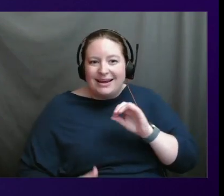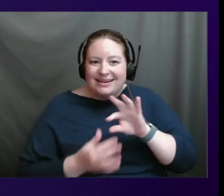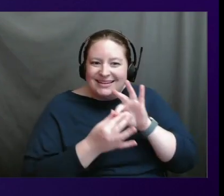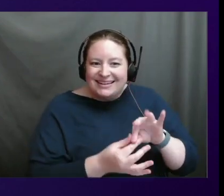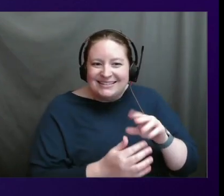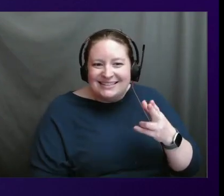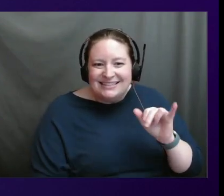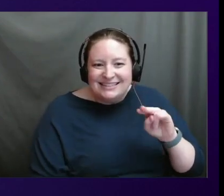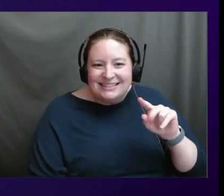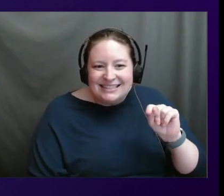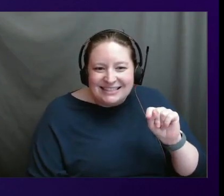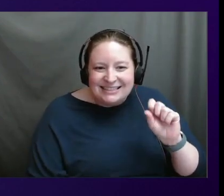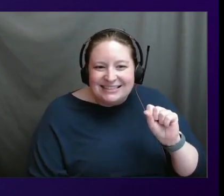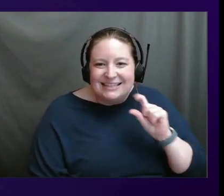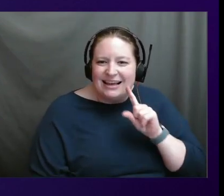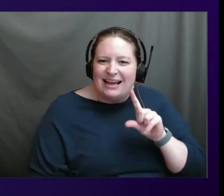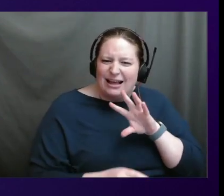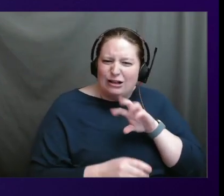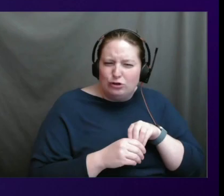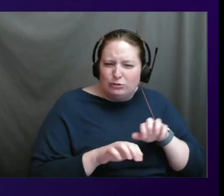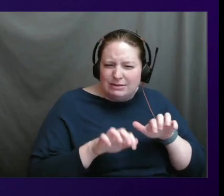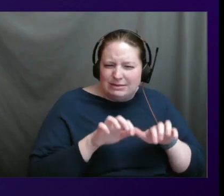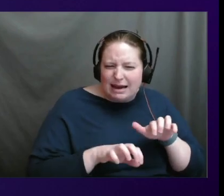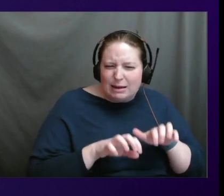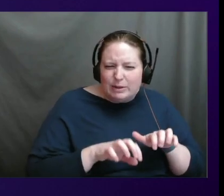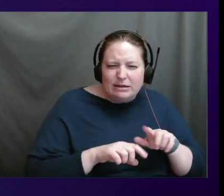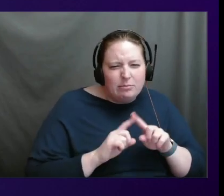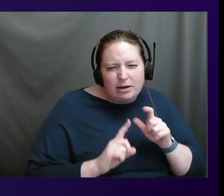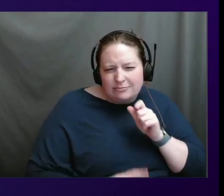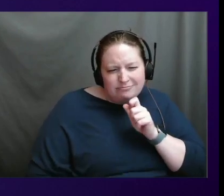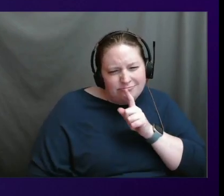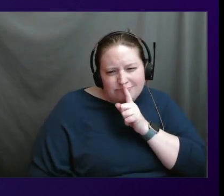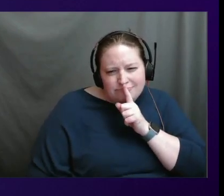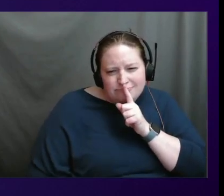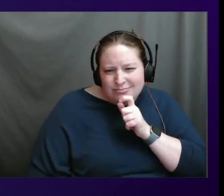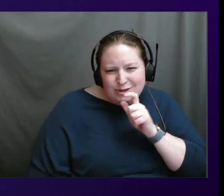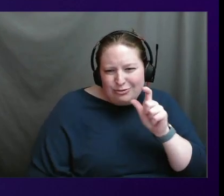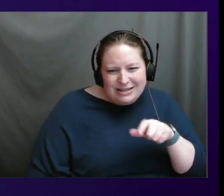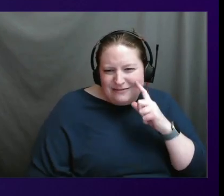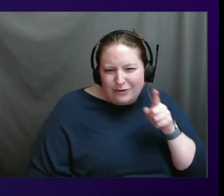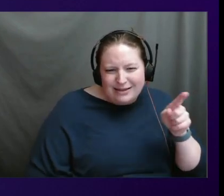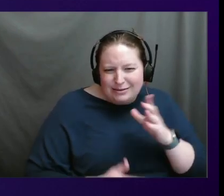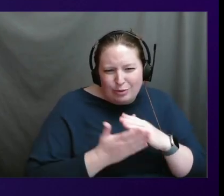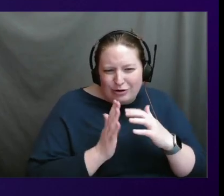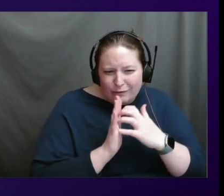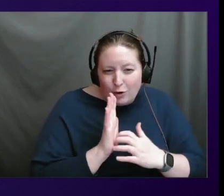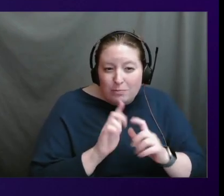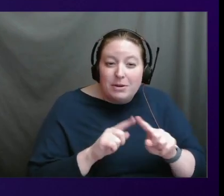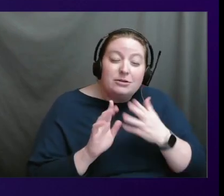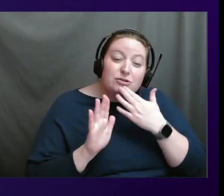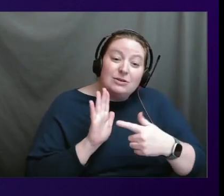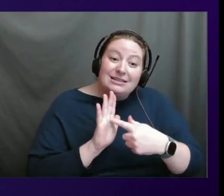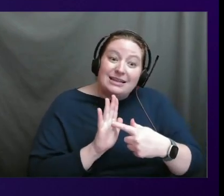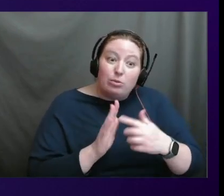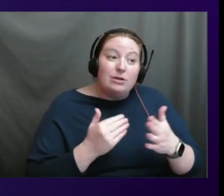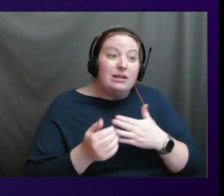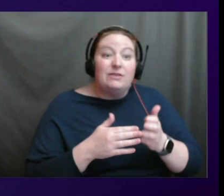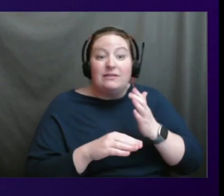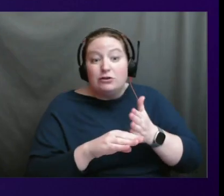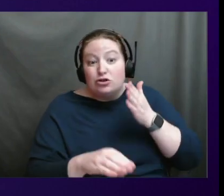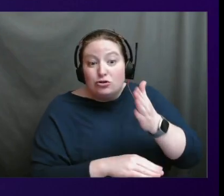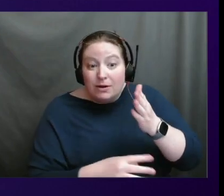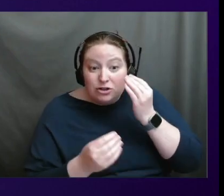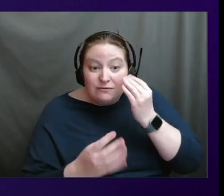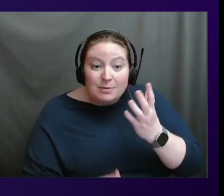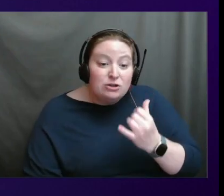even include typing, but we actually don't really need that in this element of code, but it's a good example of even if you give it too much information or wrong